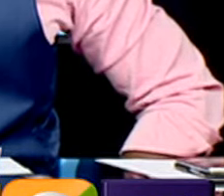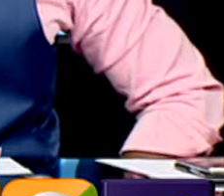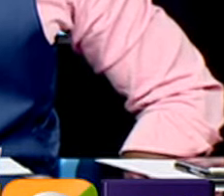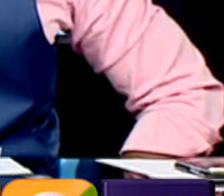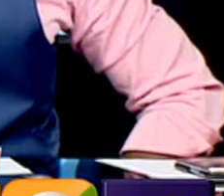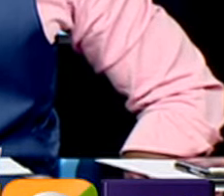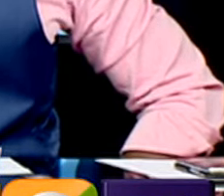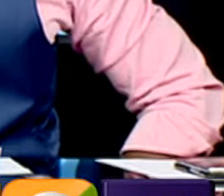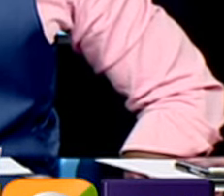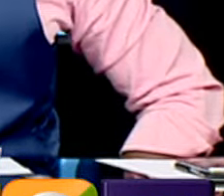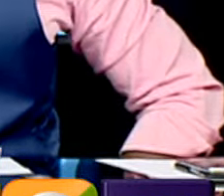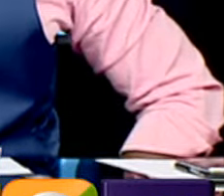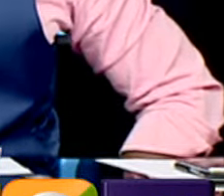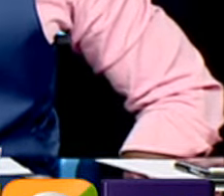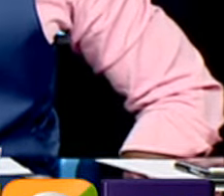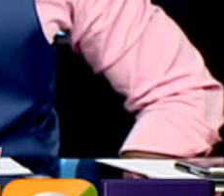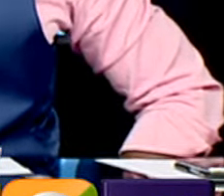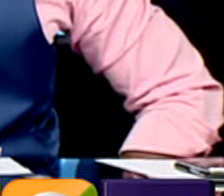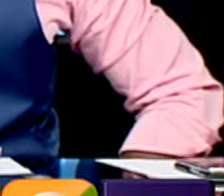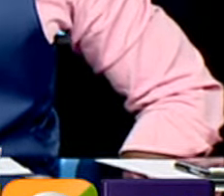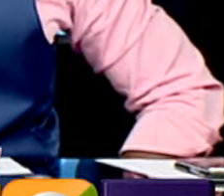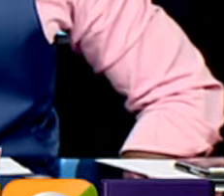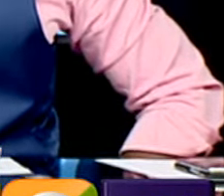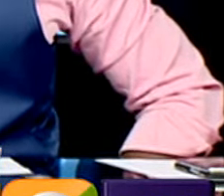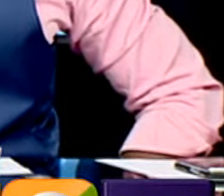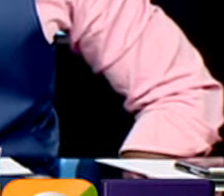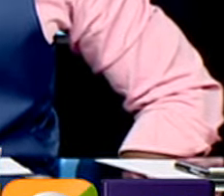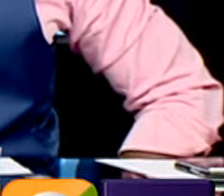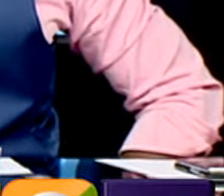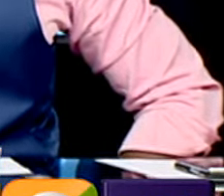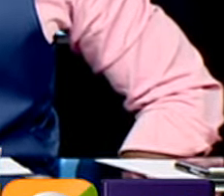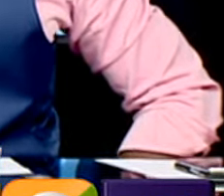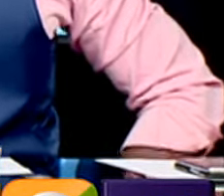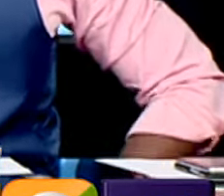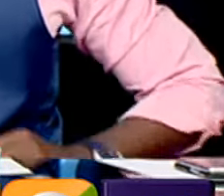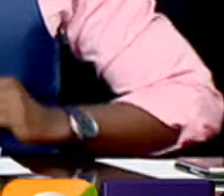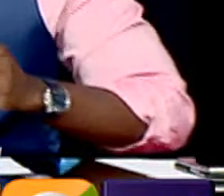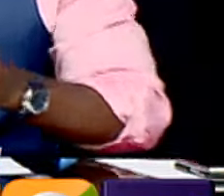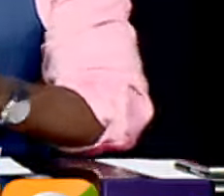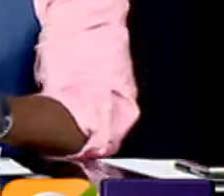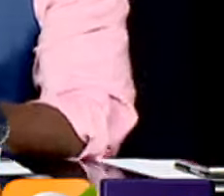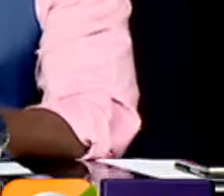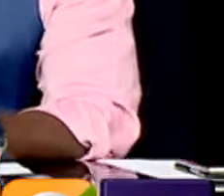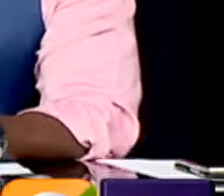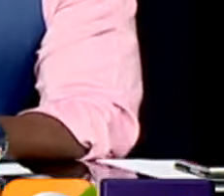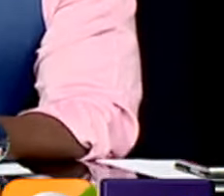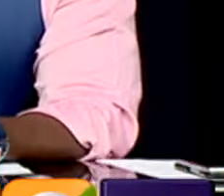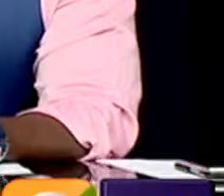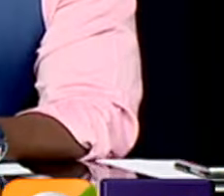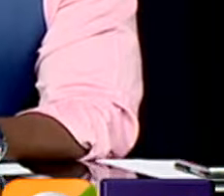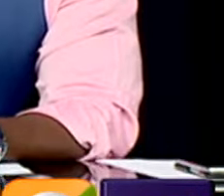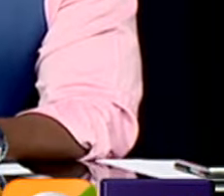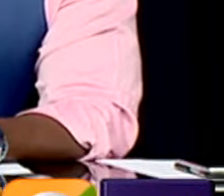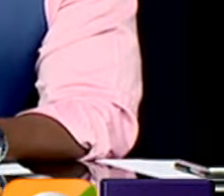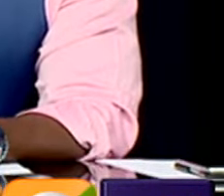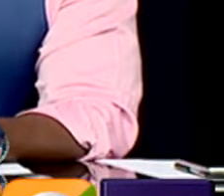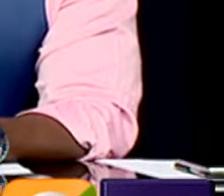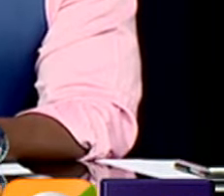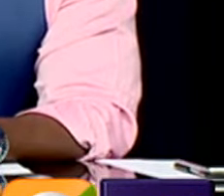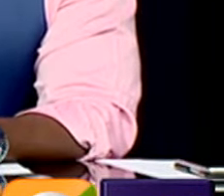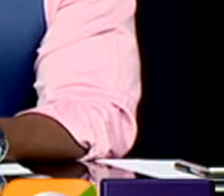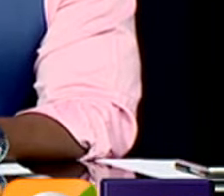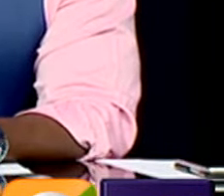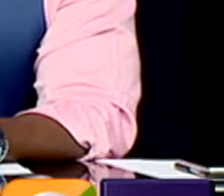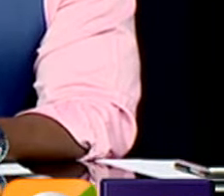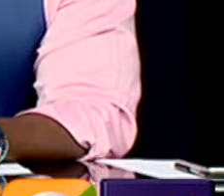hapa ambaye si mwingine ni ndugu yetu Robin Boy, atakatuzungumza kwa zaidi. Kwa 100% kwanza, kama kiongozi unaipa 100%